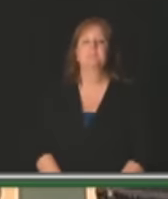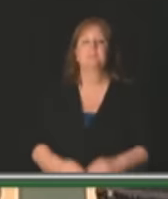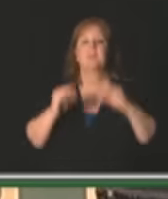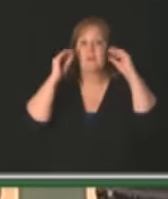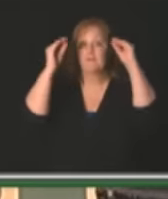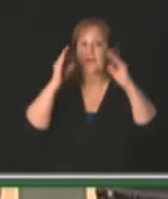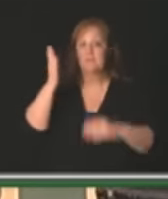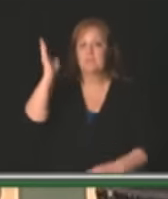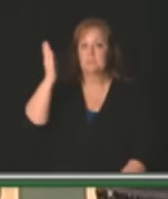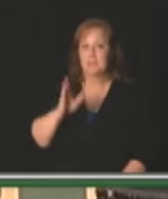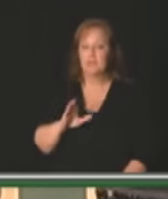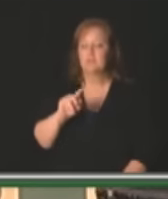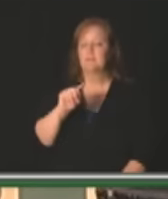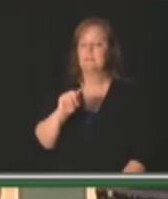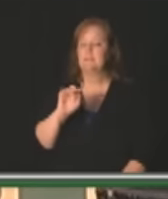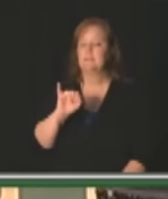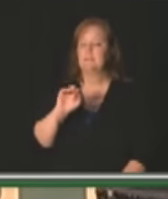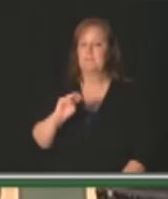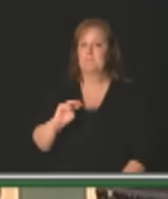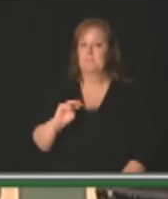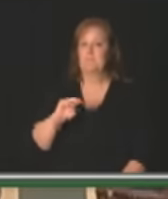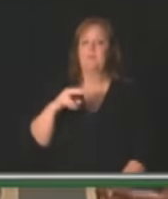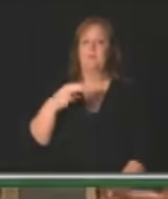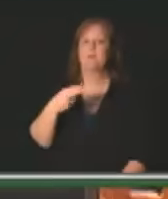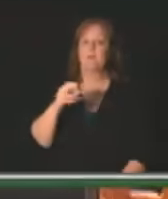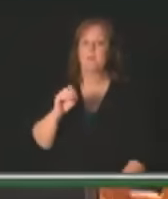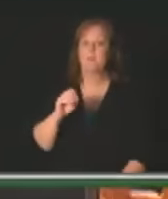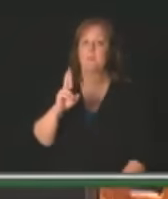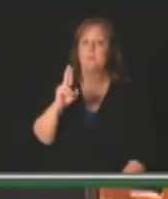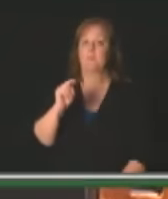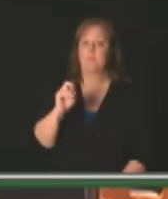Faculty Speaker, Tim Horner.